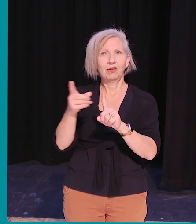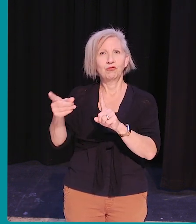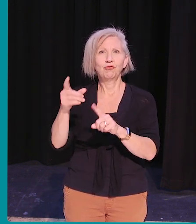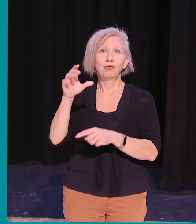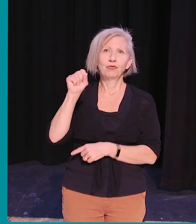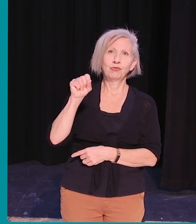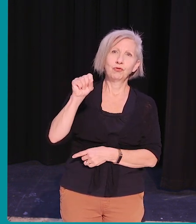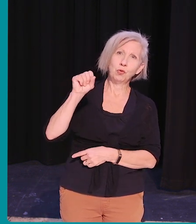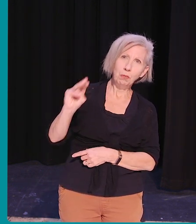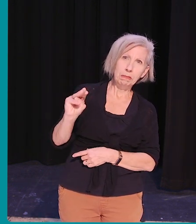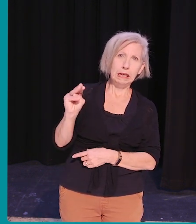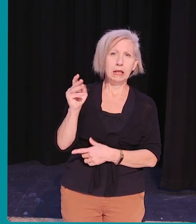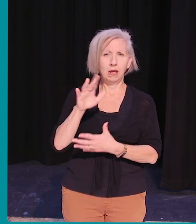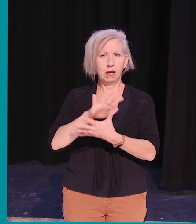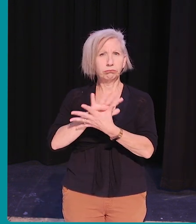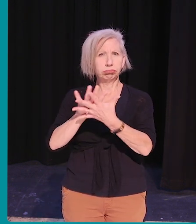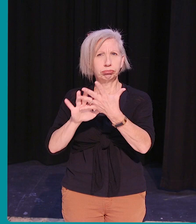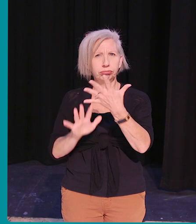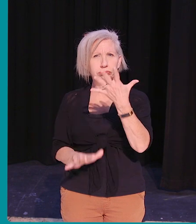social media interning and